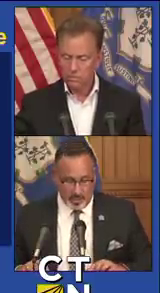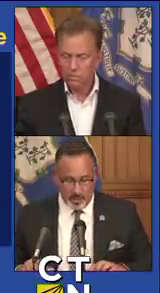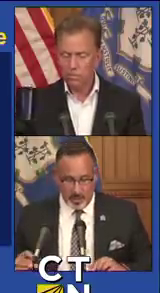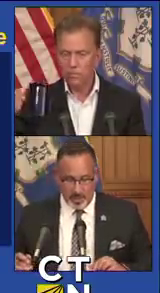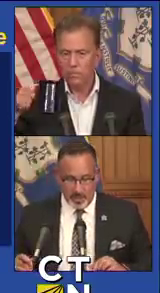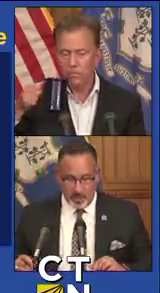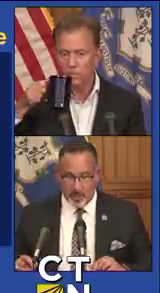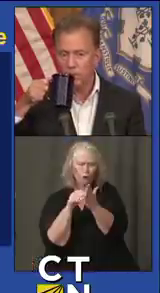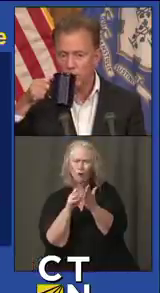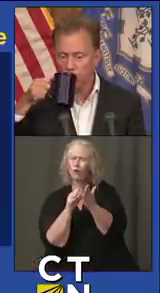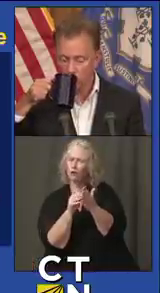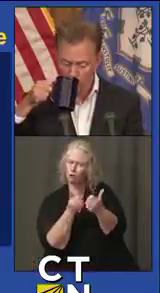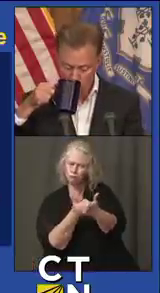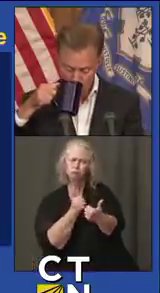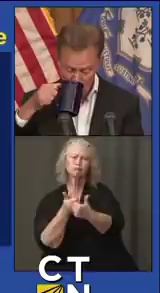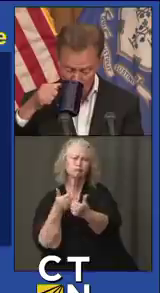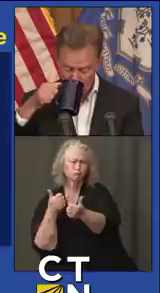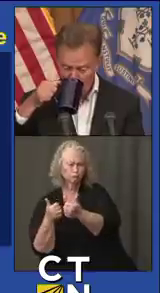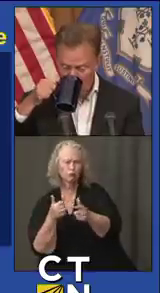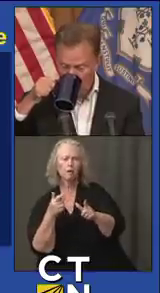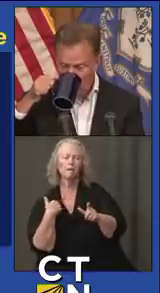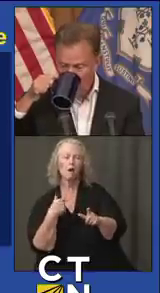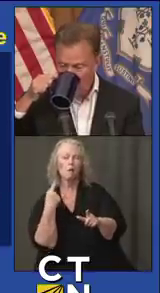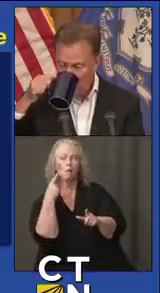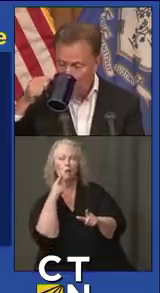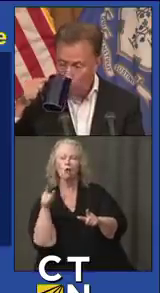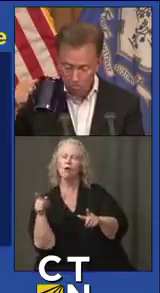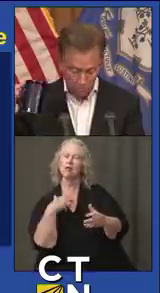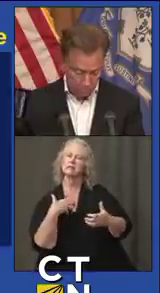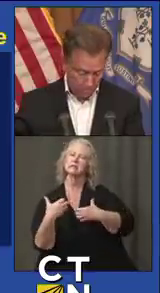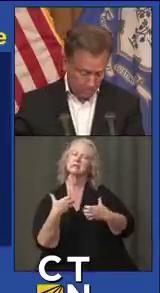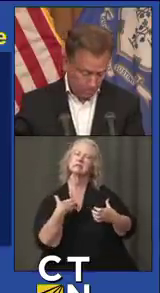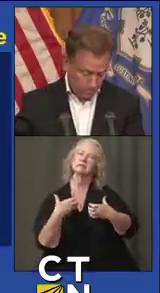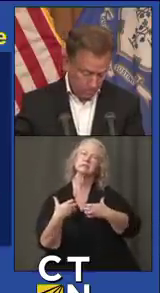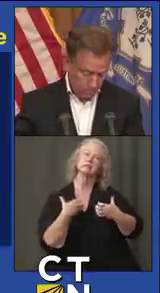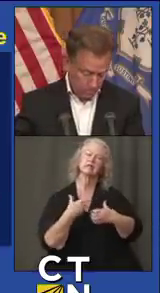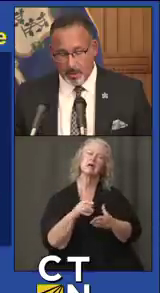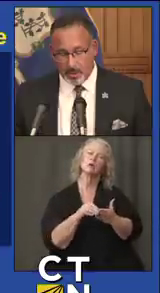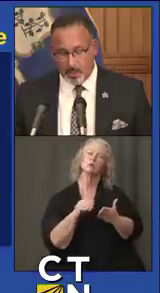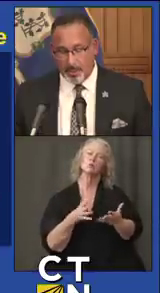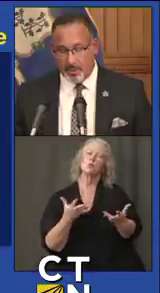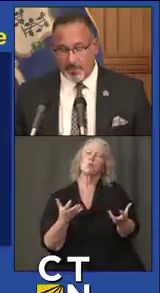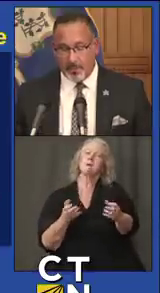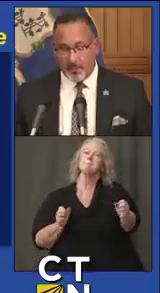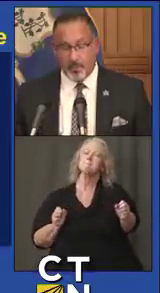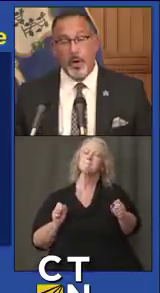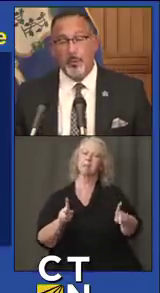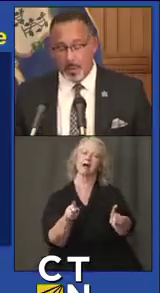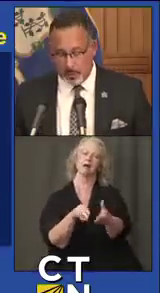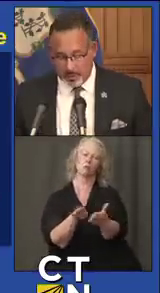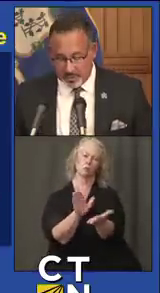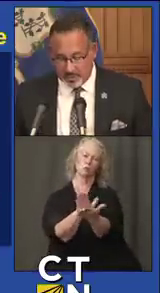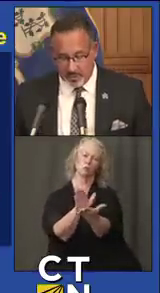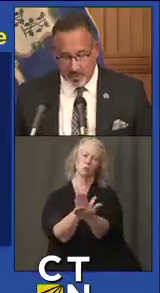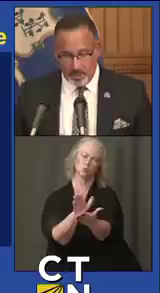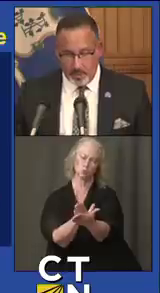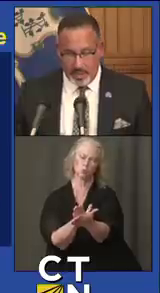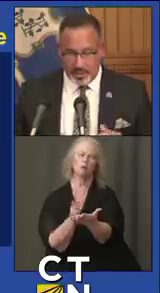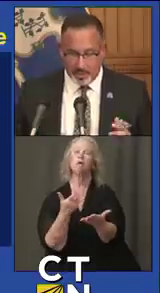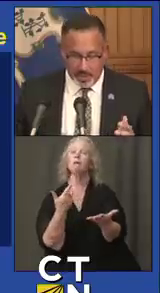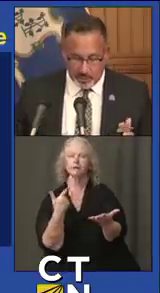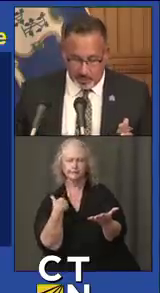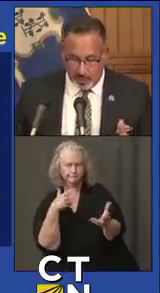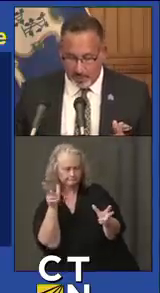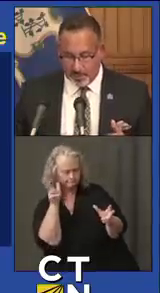heroic, we heard loud and clear that students wanted to get back to school. To prepare for reopening, we listened. We